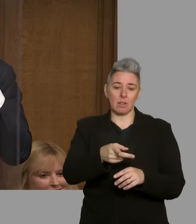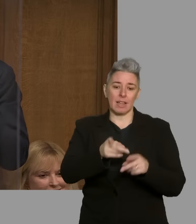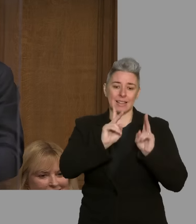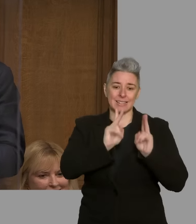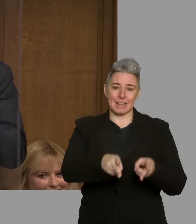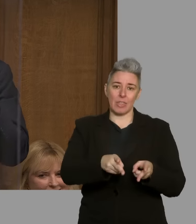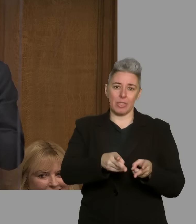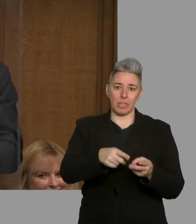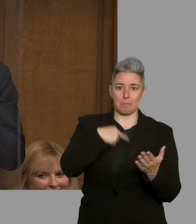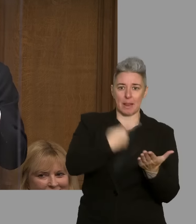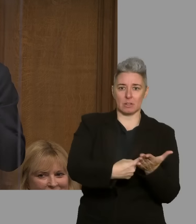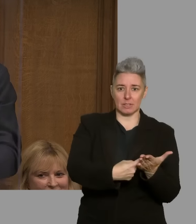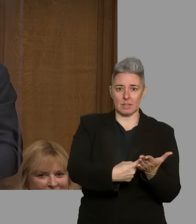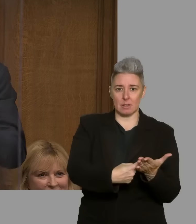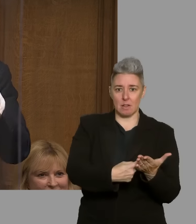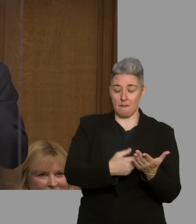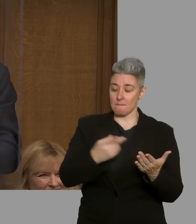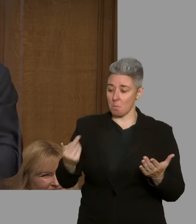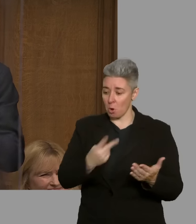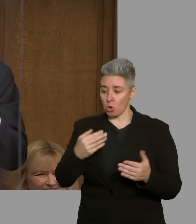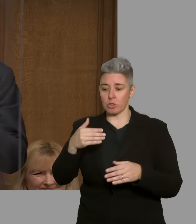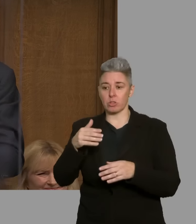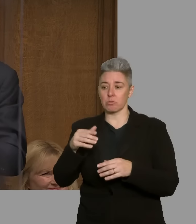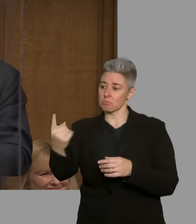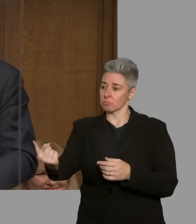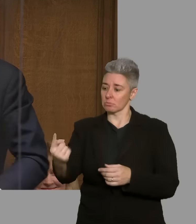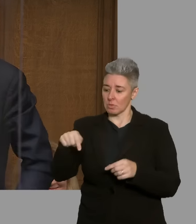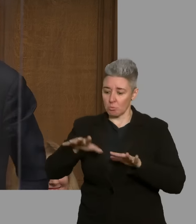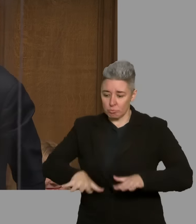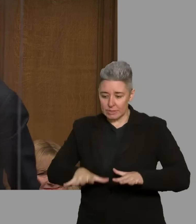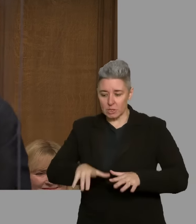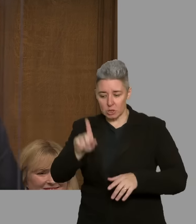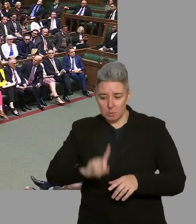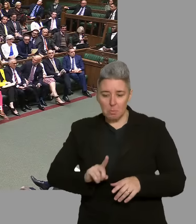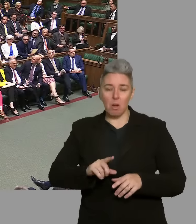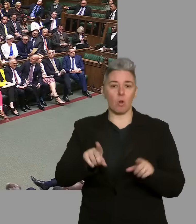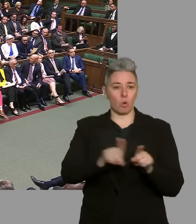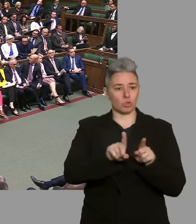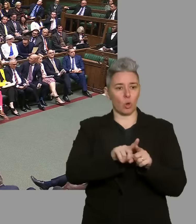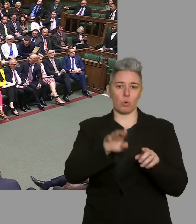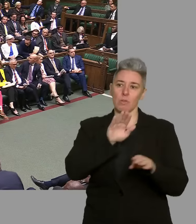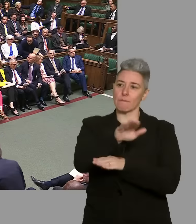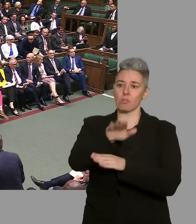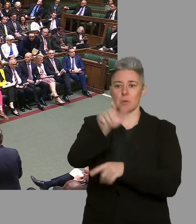put to the British people in a legally binding referendum?